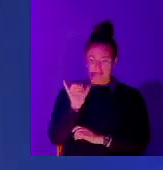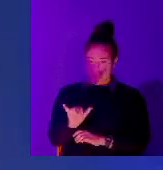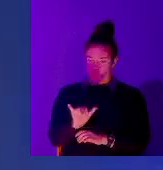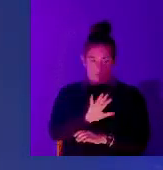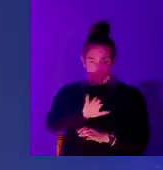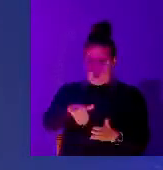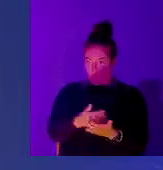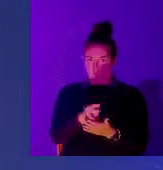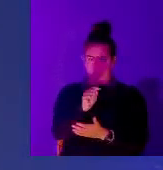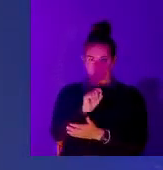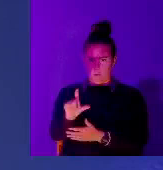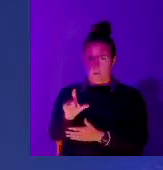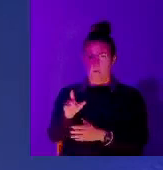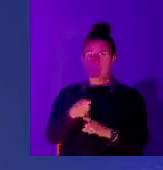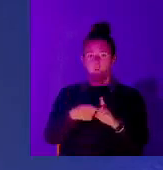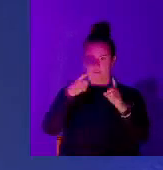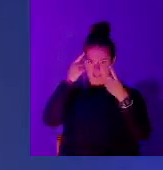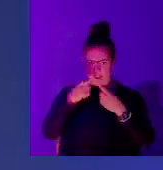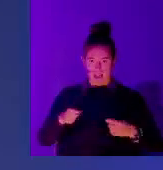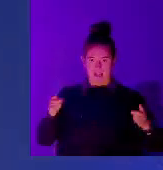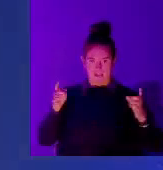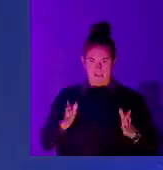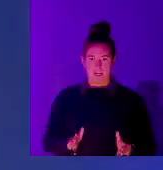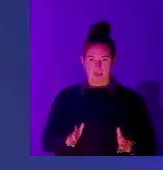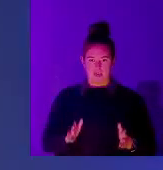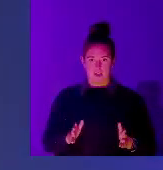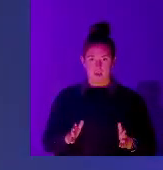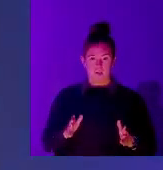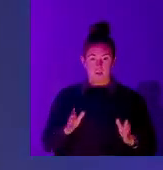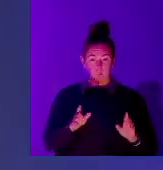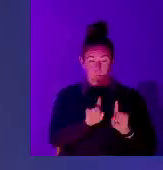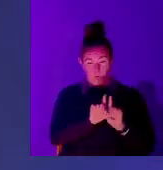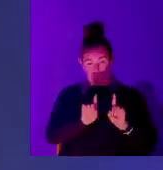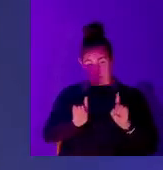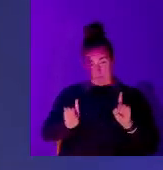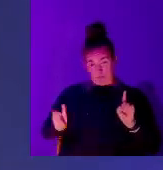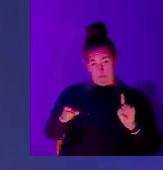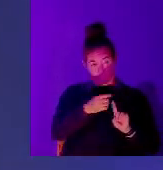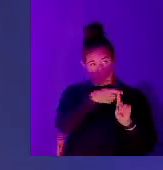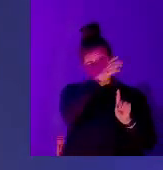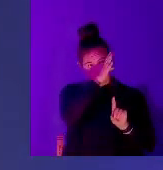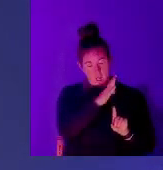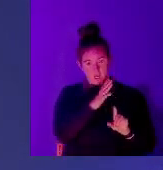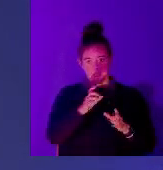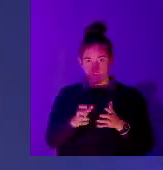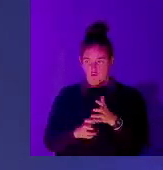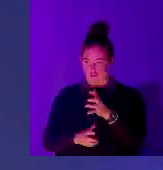from God and destroy the testimony of your changed life.